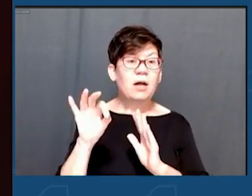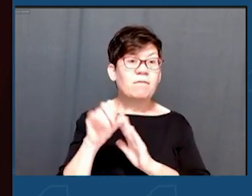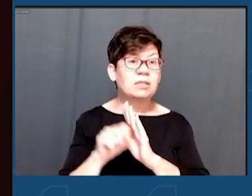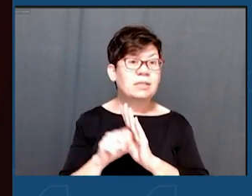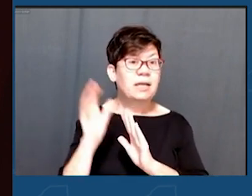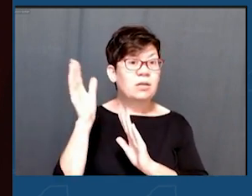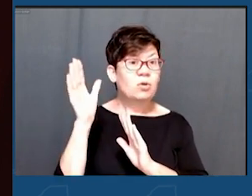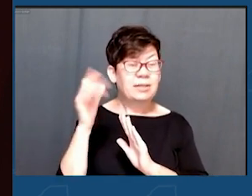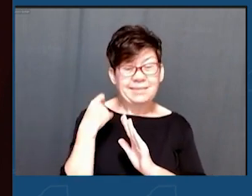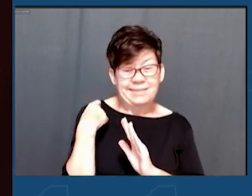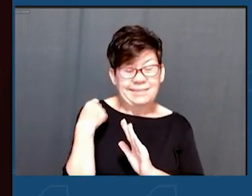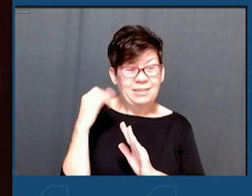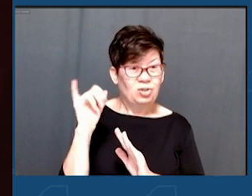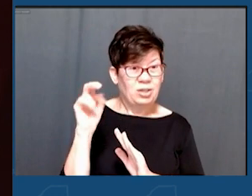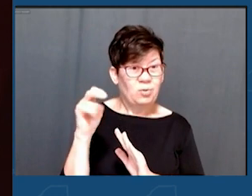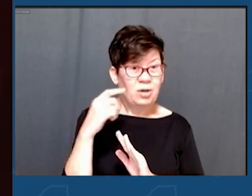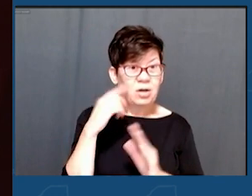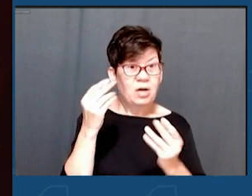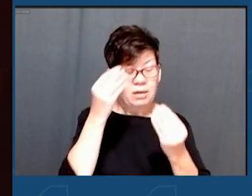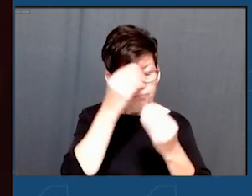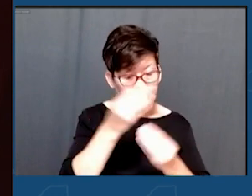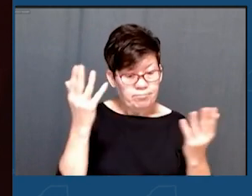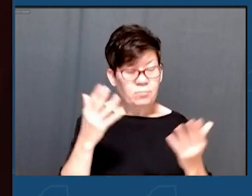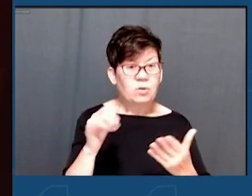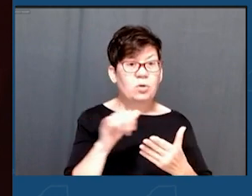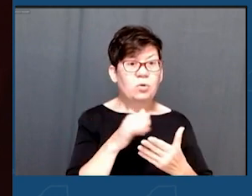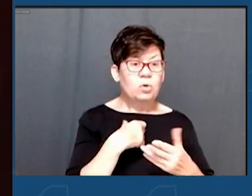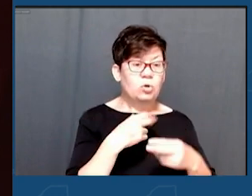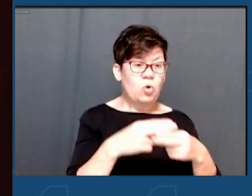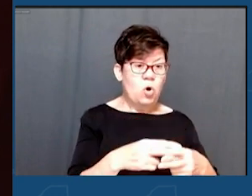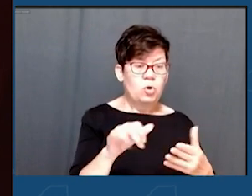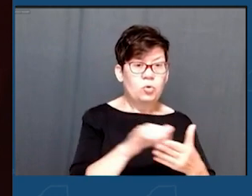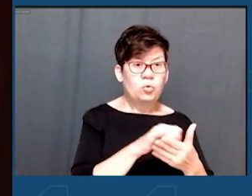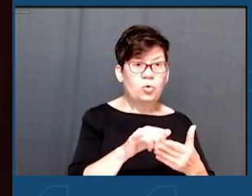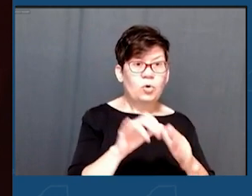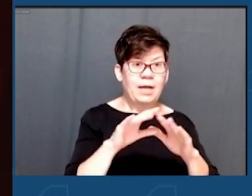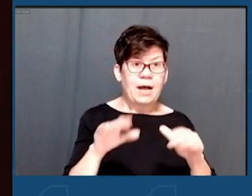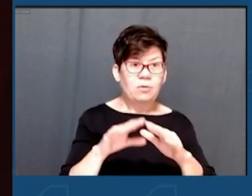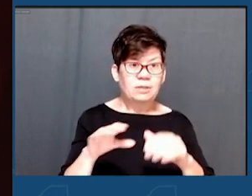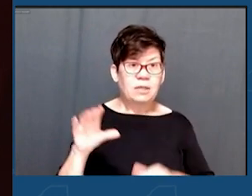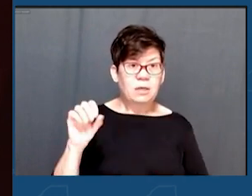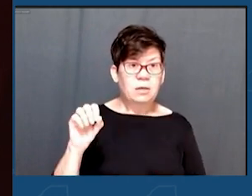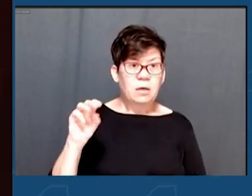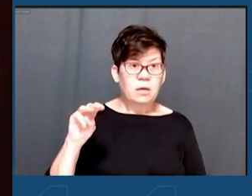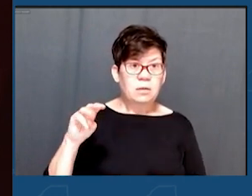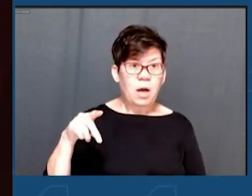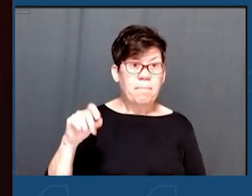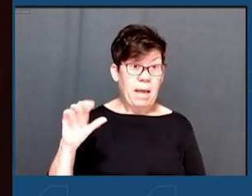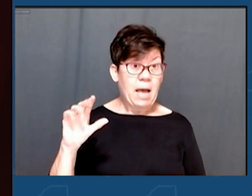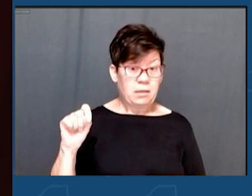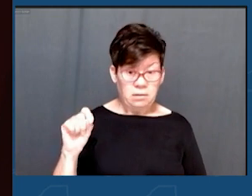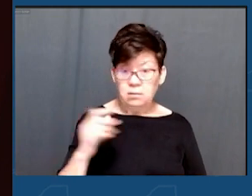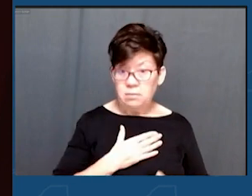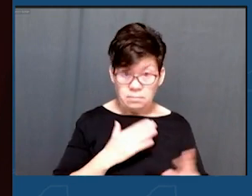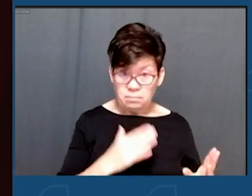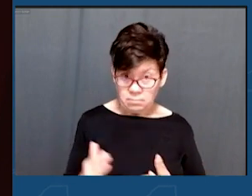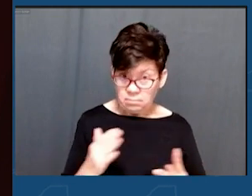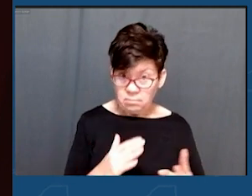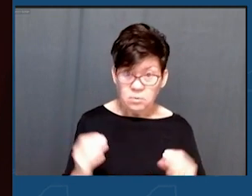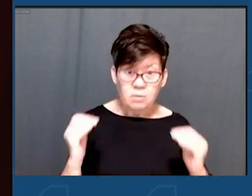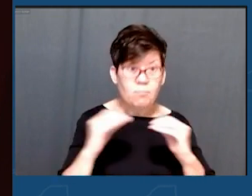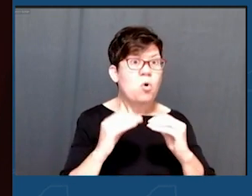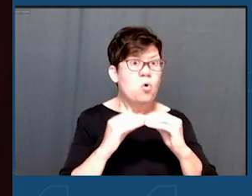January, I proposed what we call the New York Housing Compact. And my plan is to have groundbreakings and the